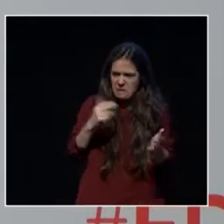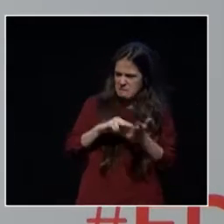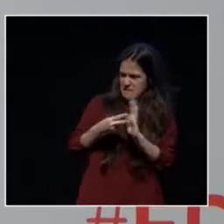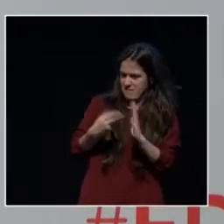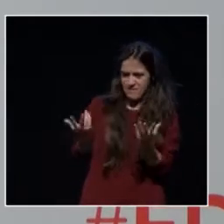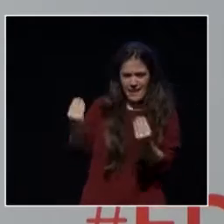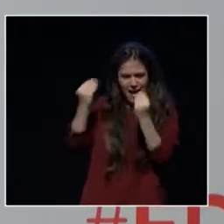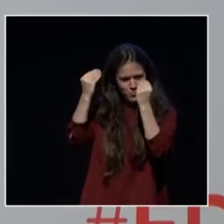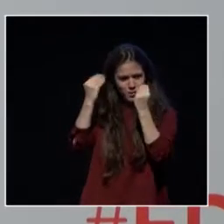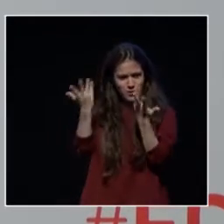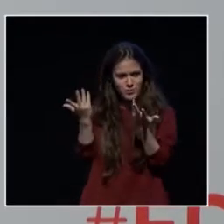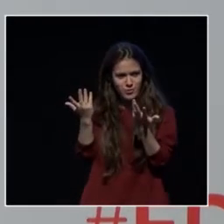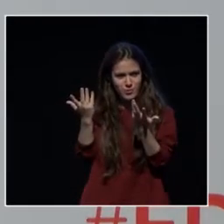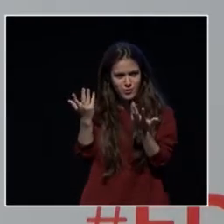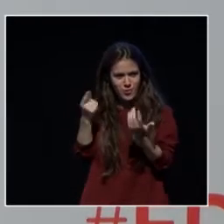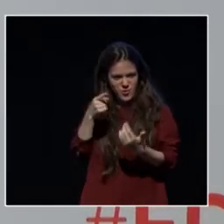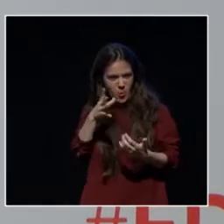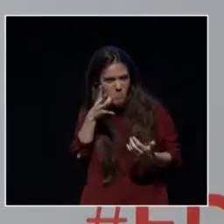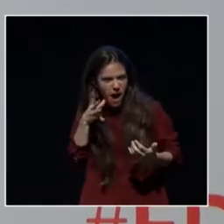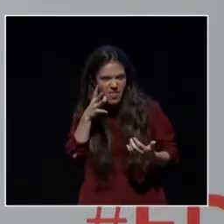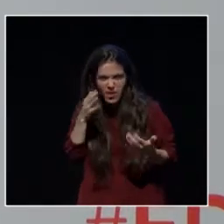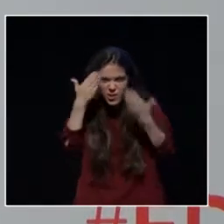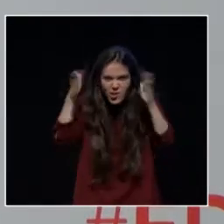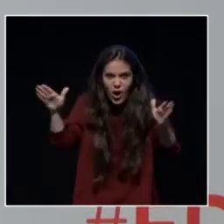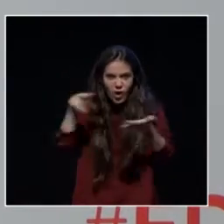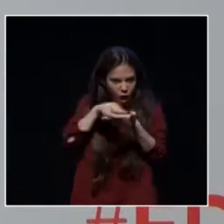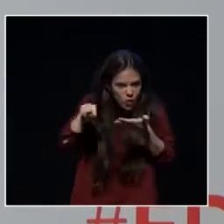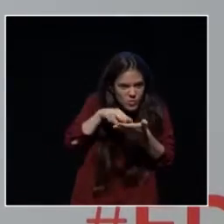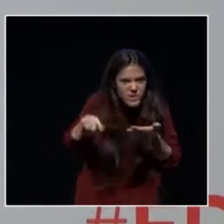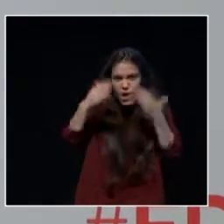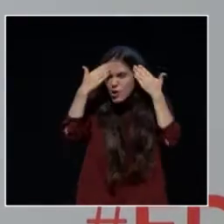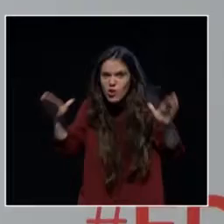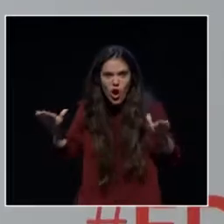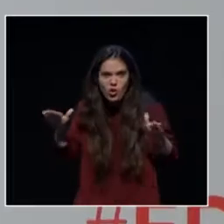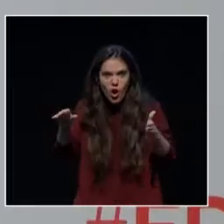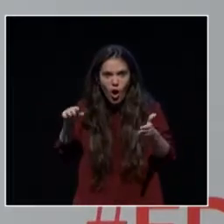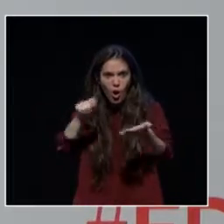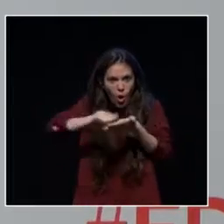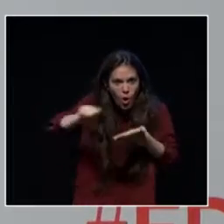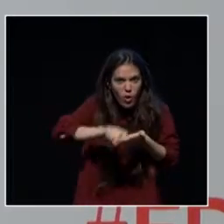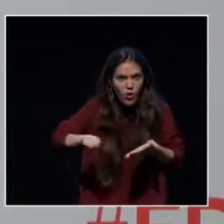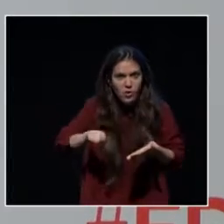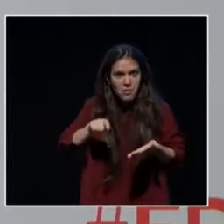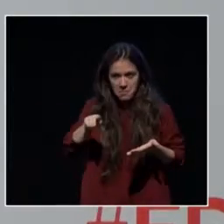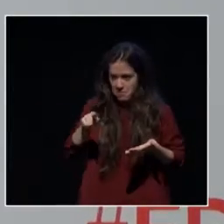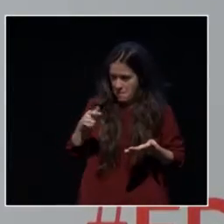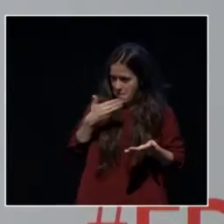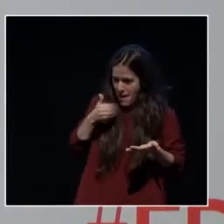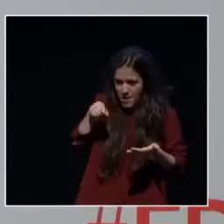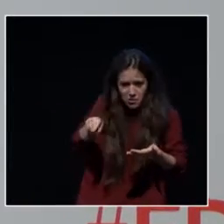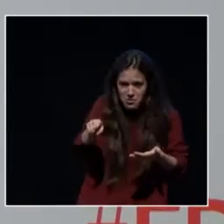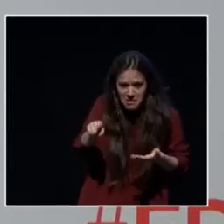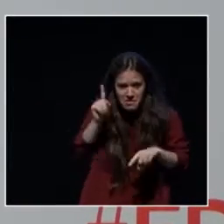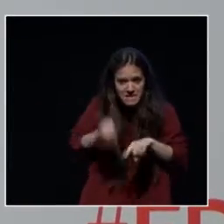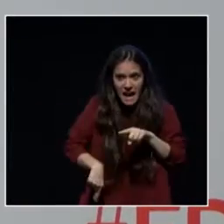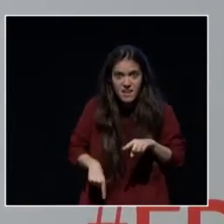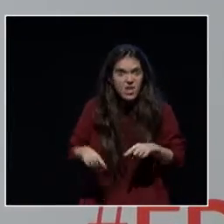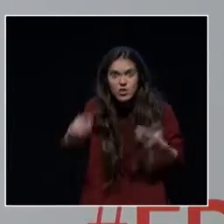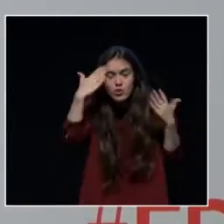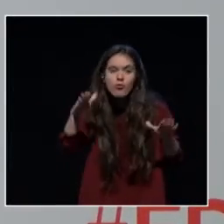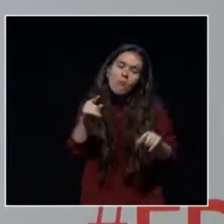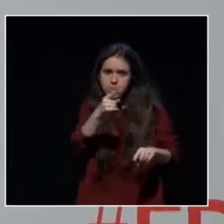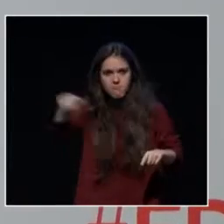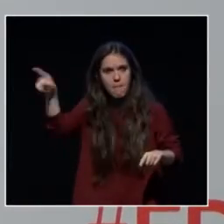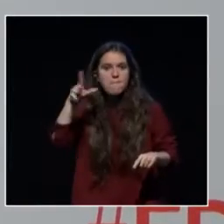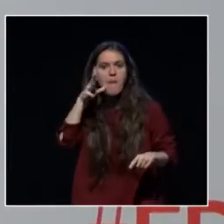even as good as your illiterate mother? So we shame them, say, if you don't know what to do, go back to your mother, learn from